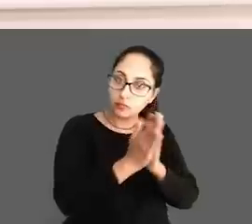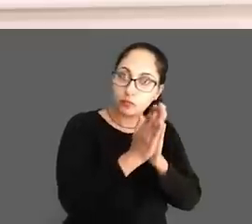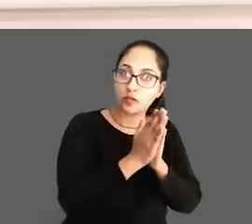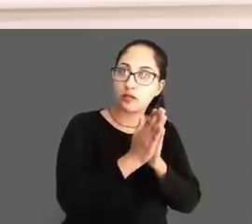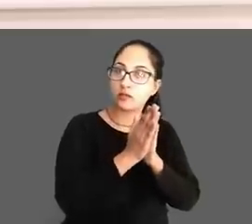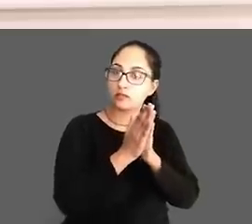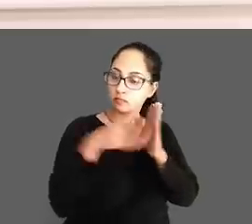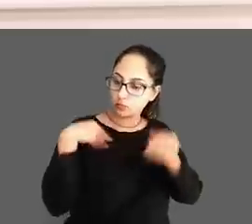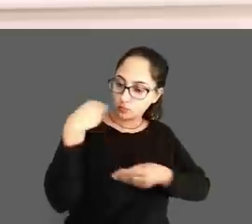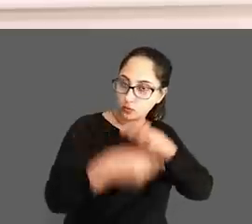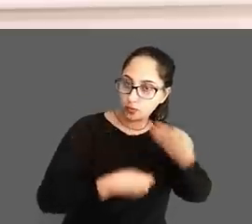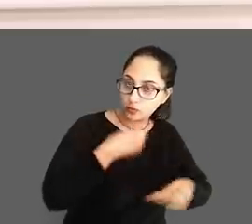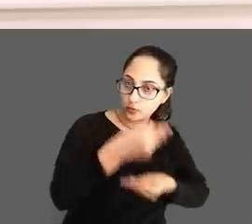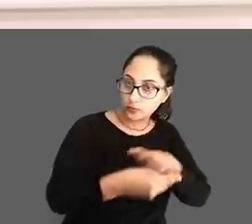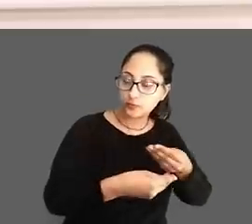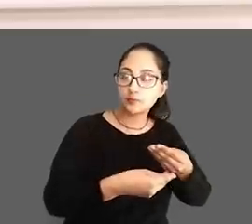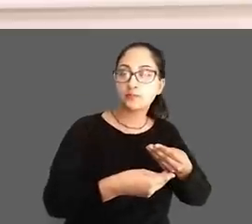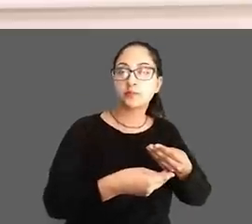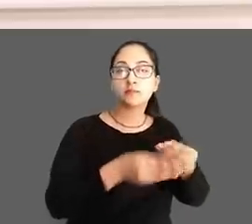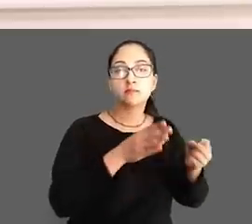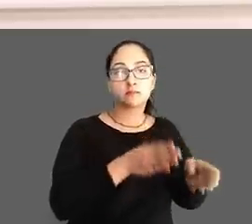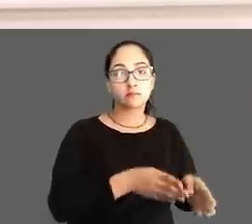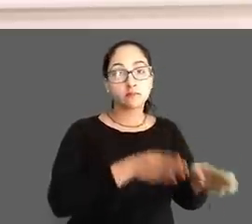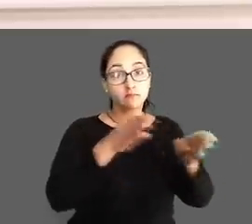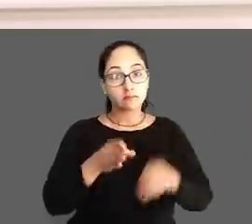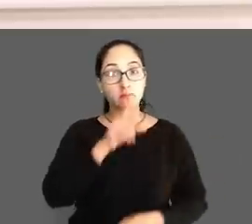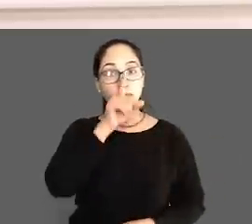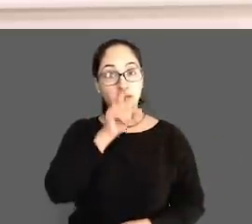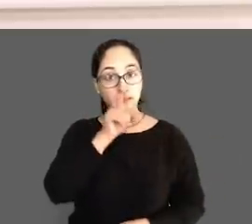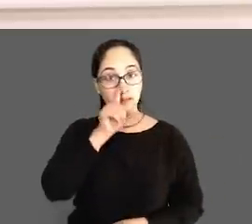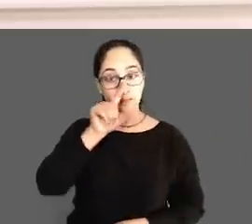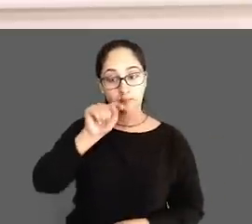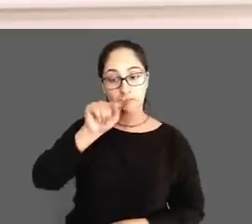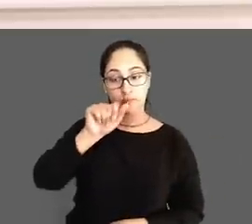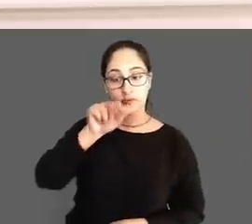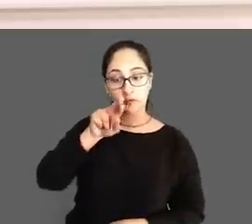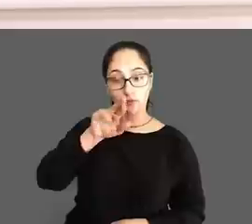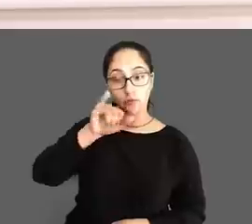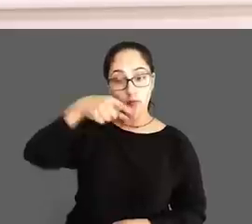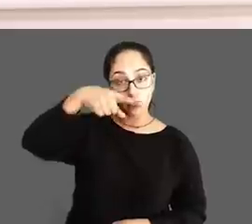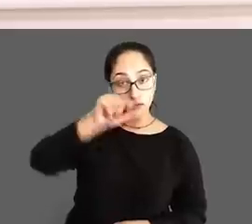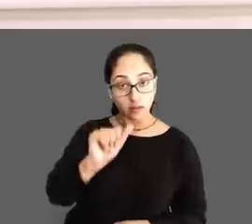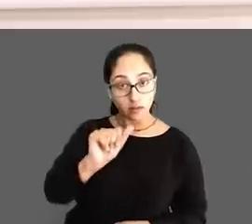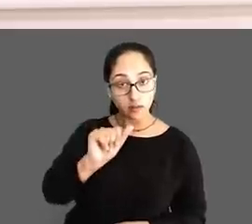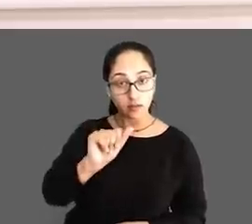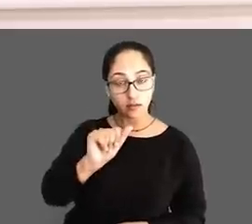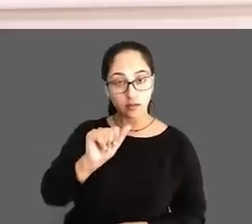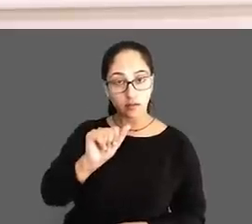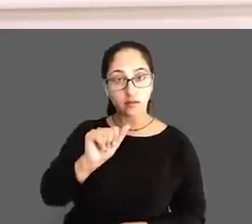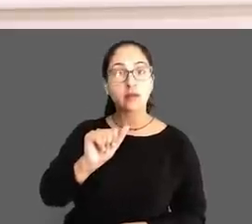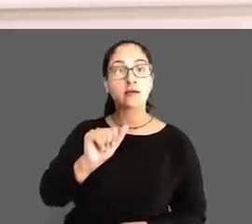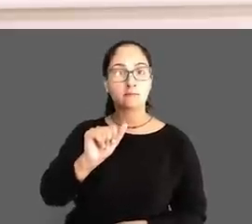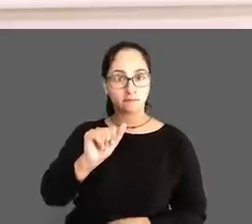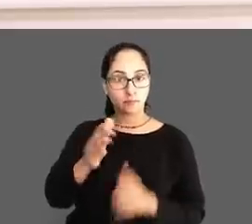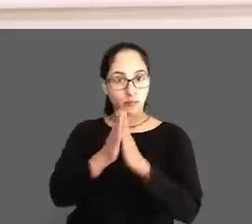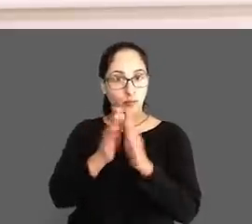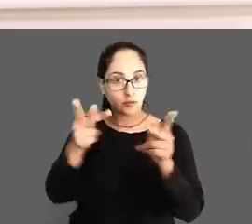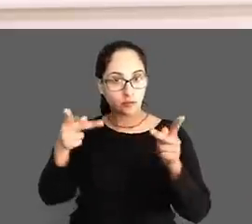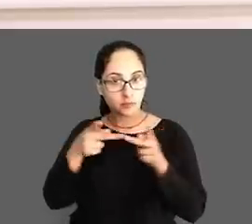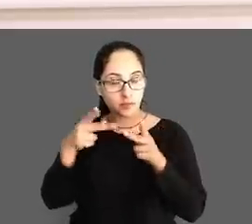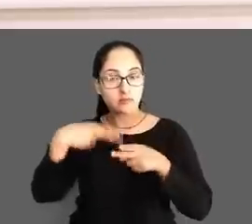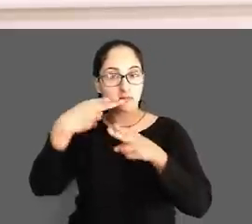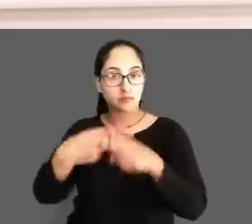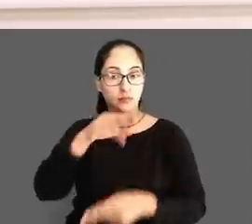communities and their specific practices. And for the Ismaili tariqa and for